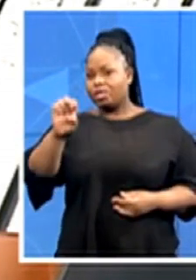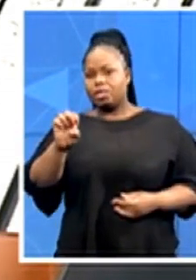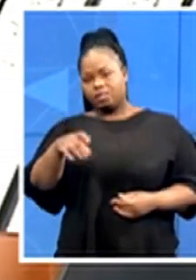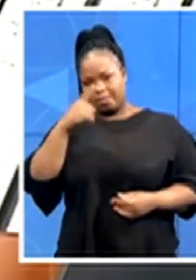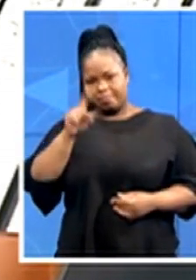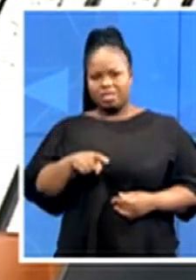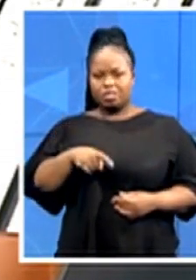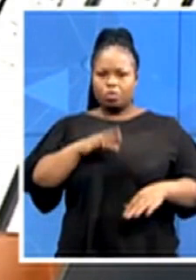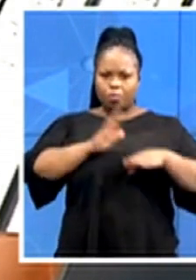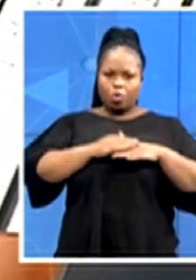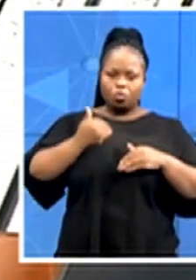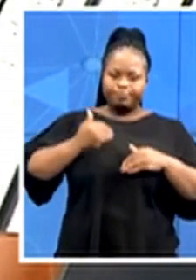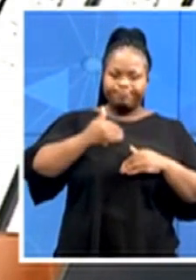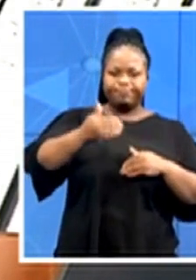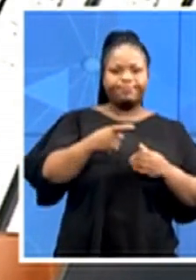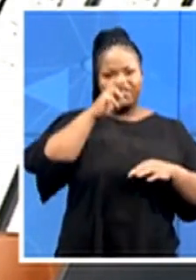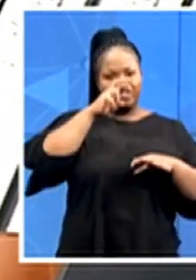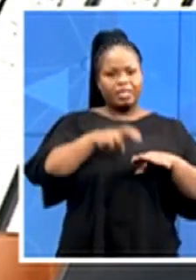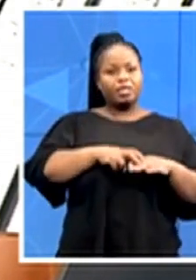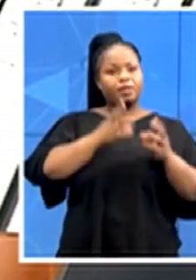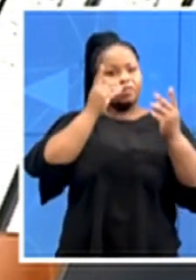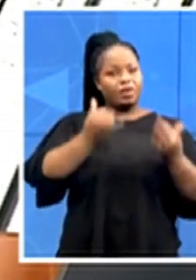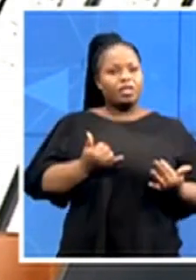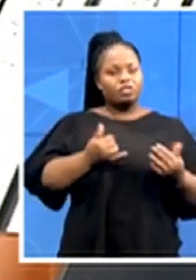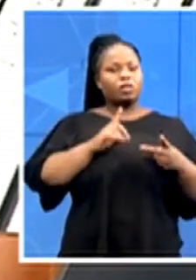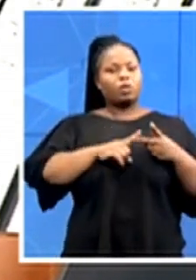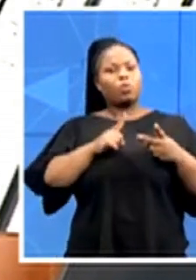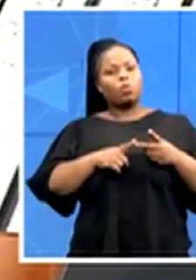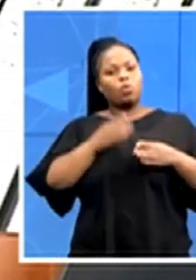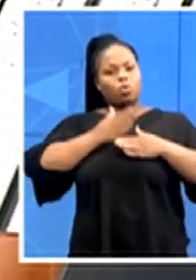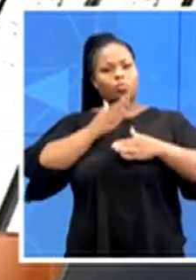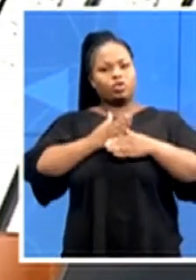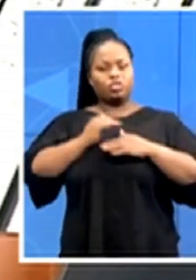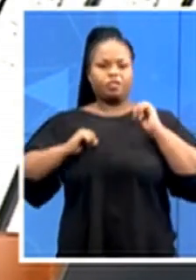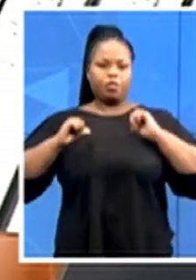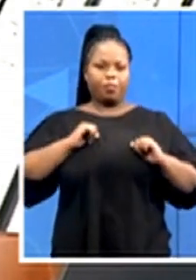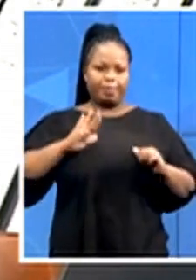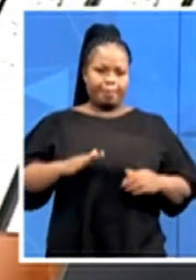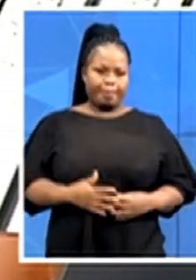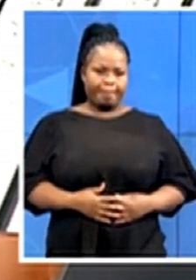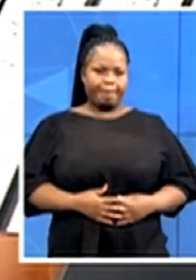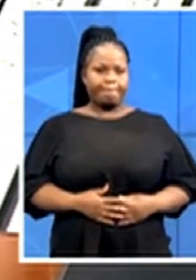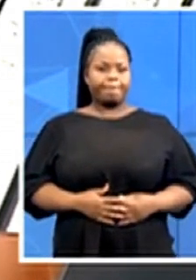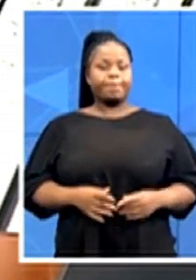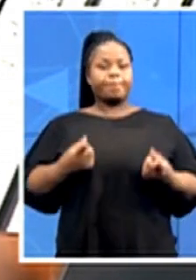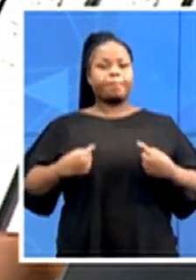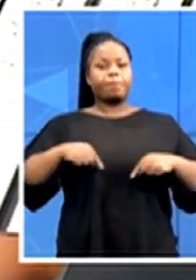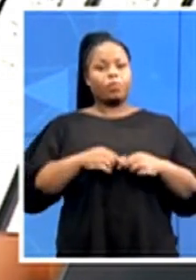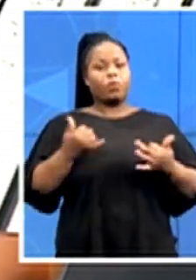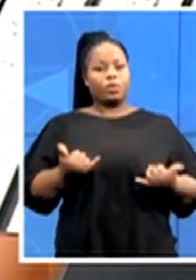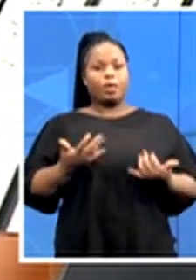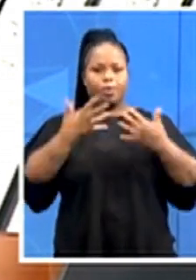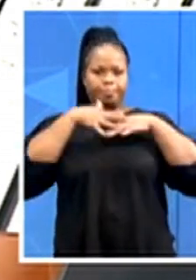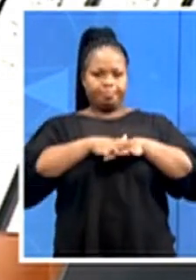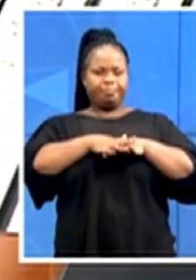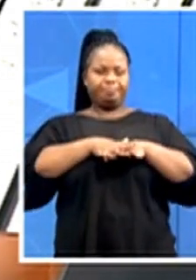for financial as well as operational performance. We are implementing standard guidelines on the